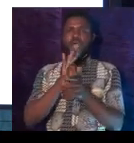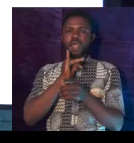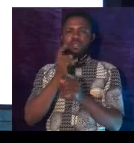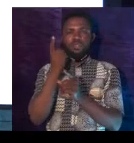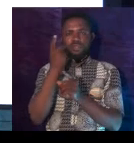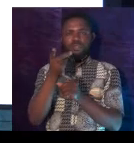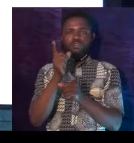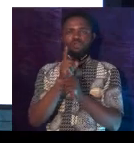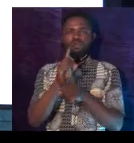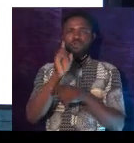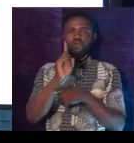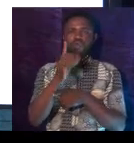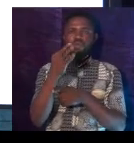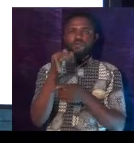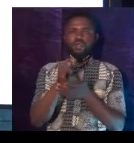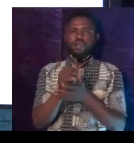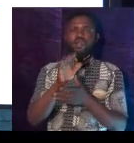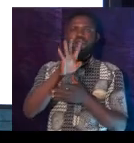that here.